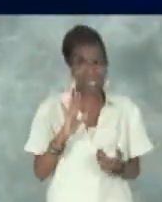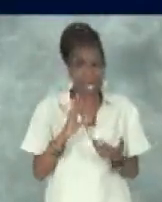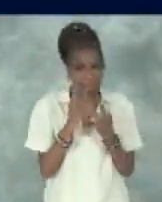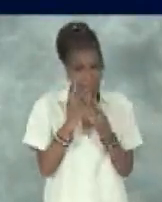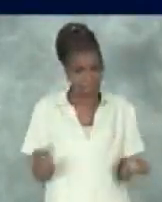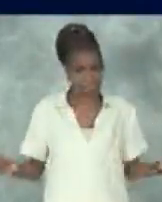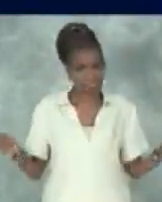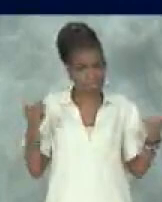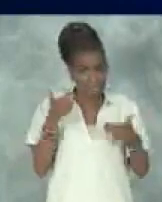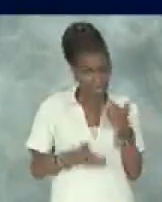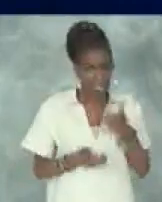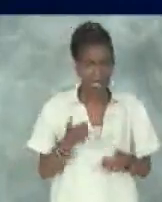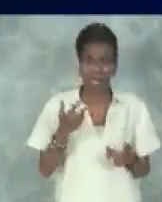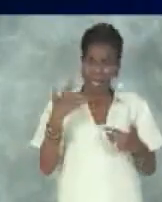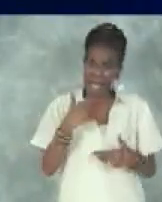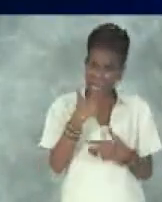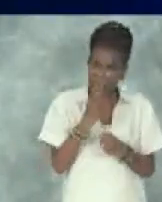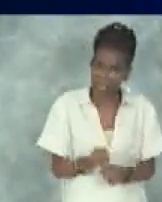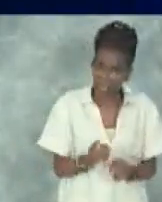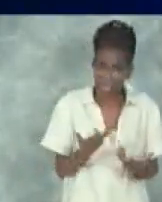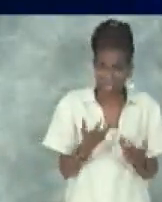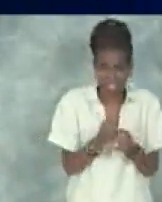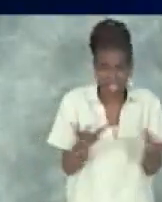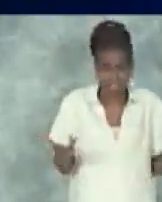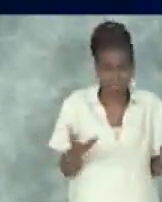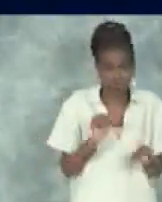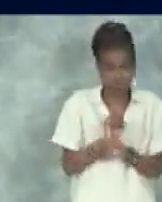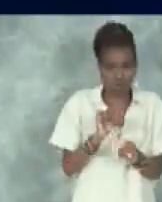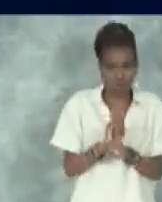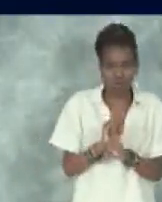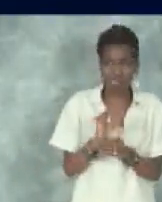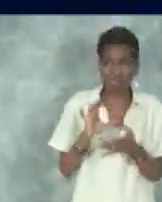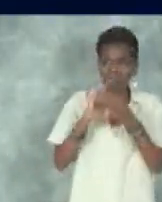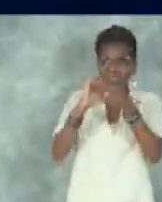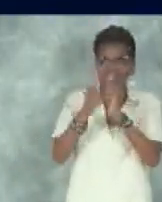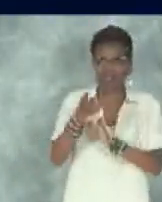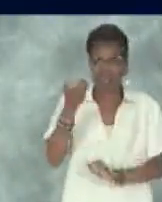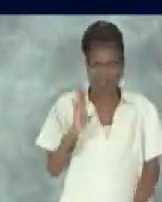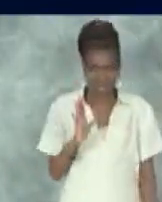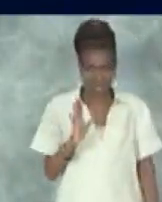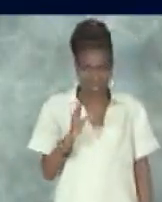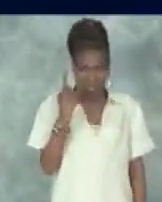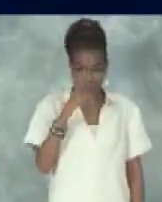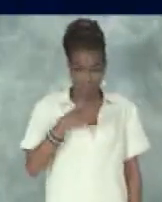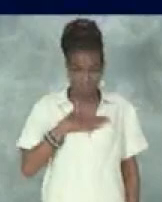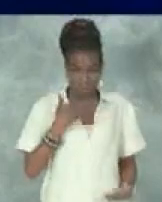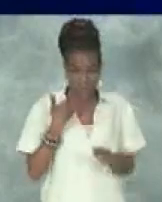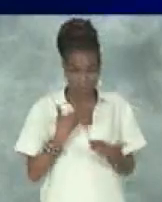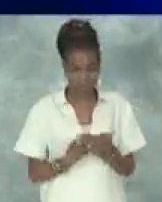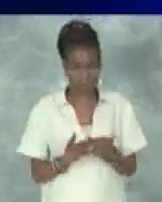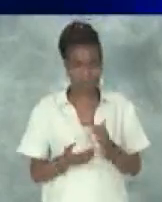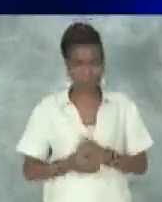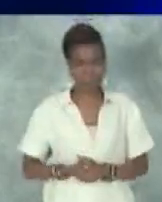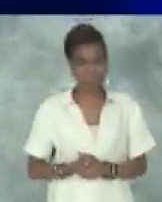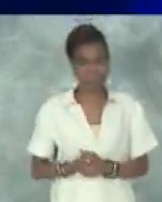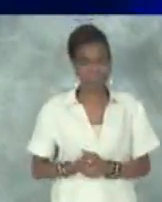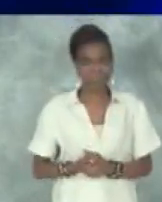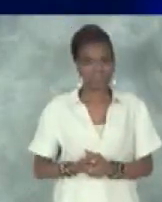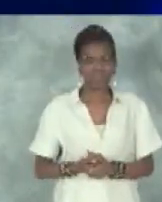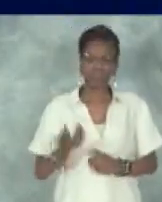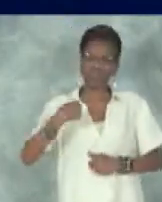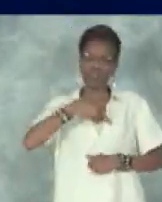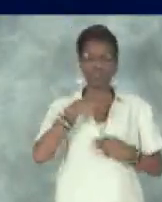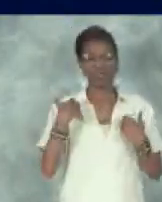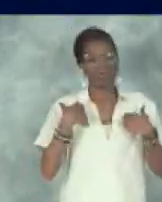confident that this will work out for His glory and for my good. Well, he says, we are